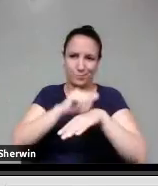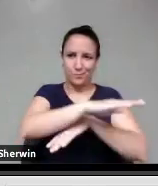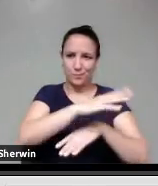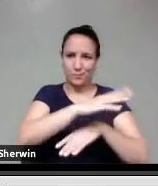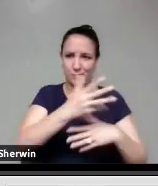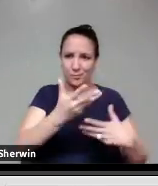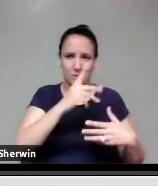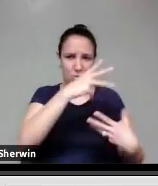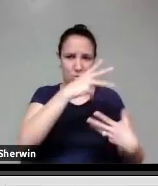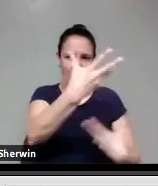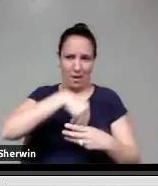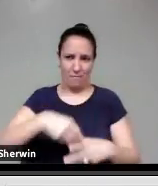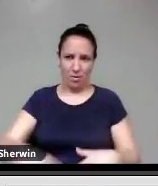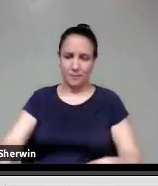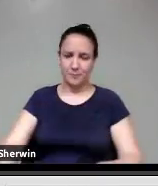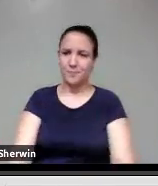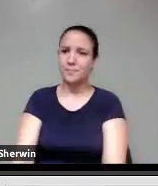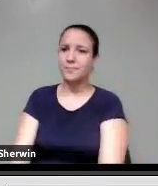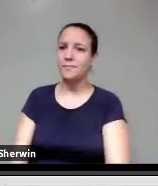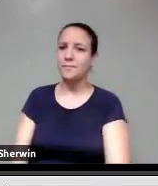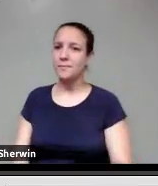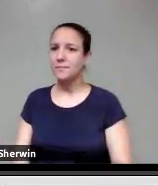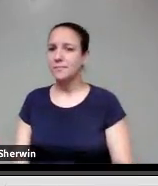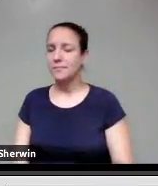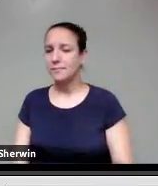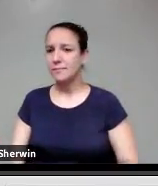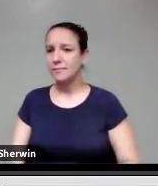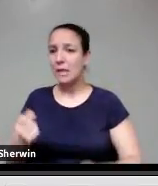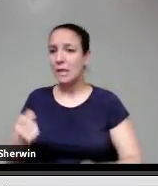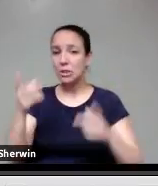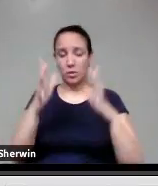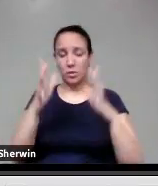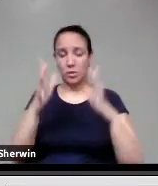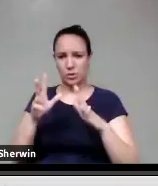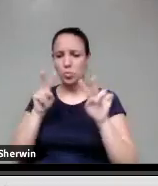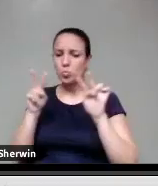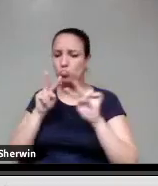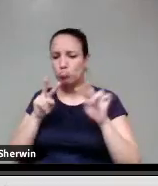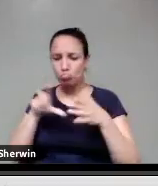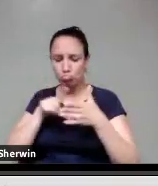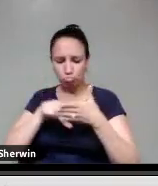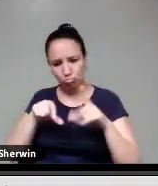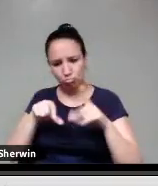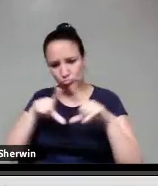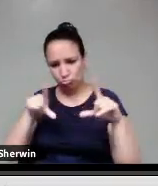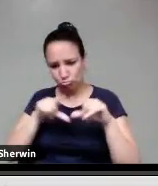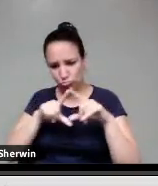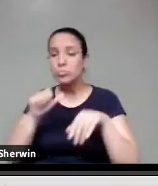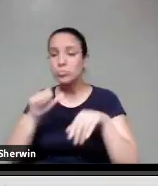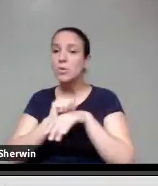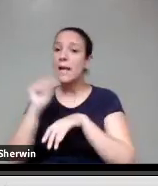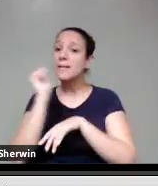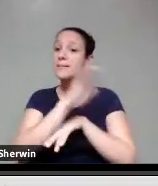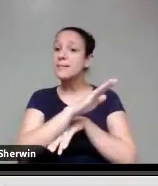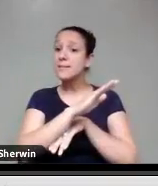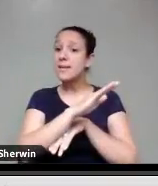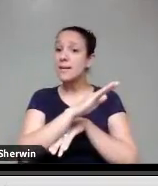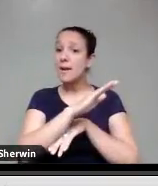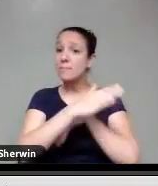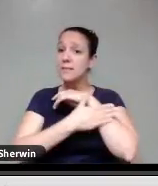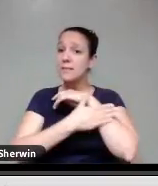involved in that. So she would go through that, he or she would go through that, and then send those cards on to the county commission so they could see the value